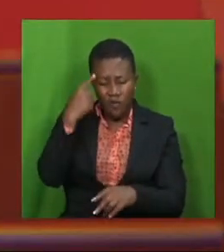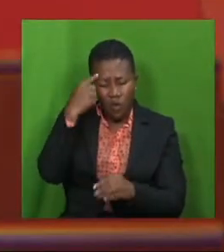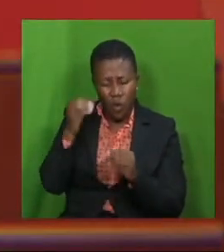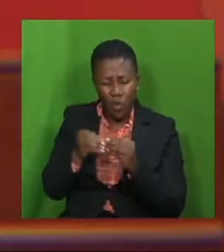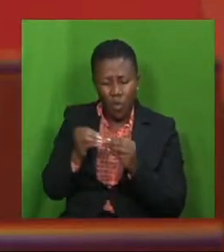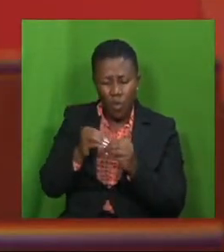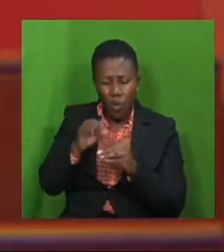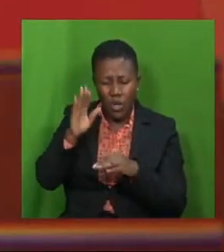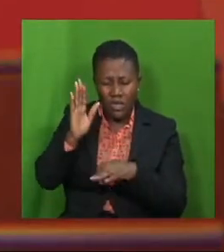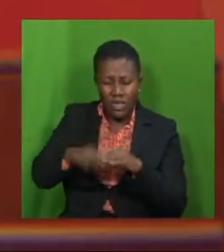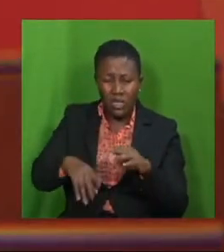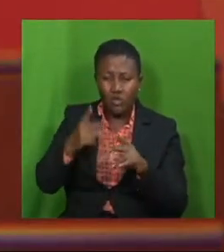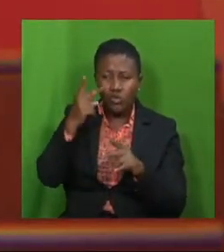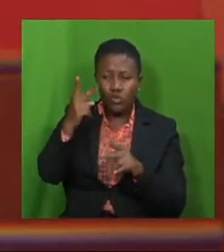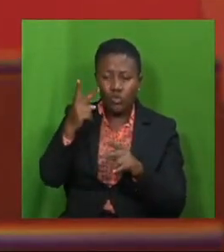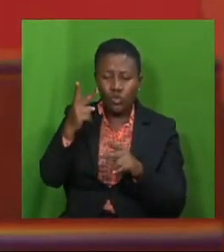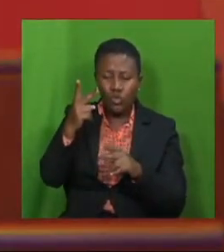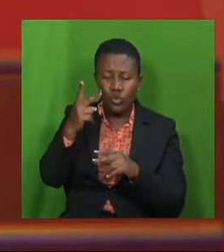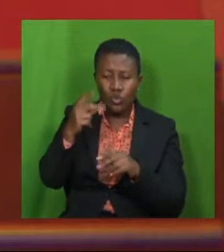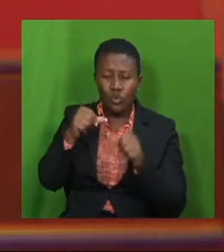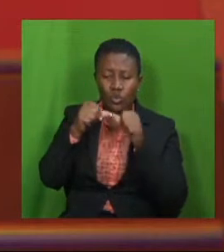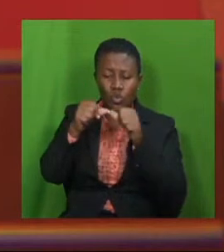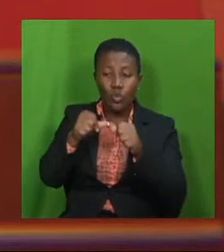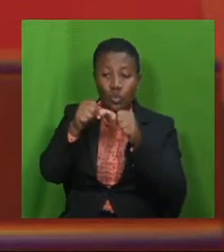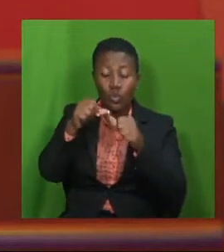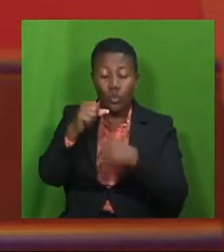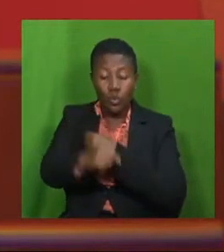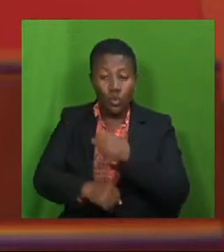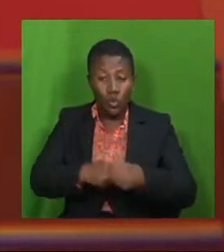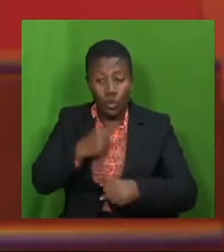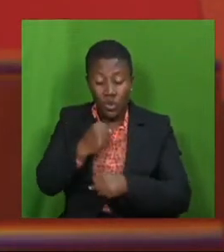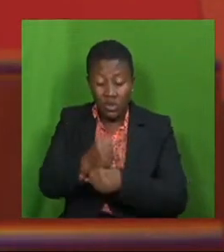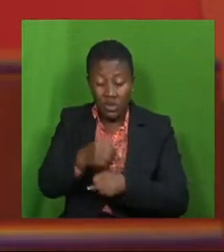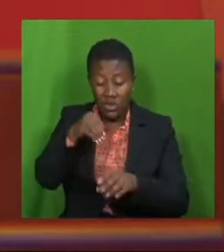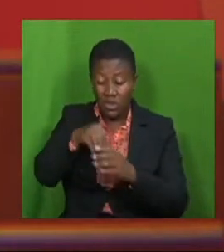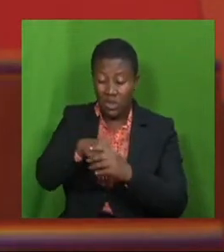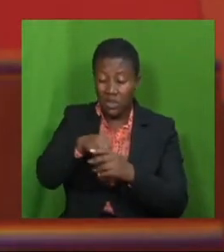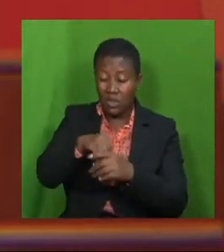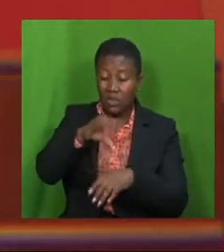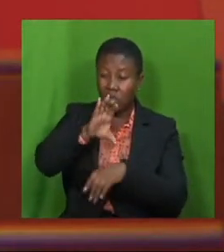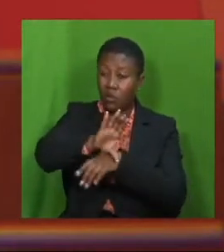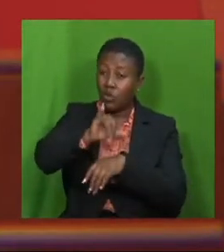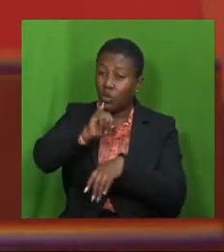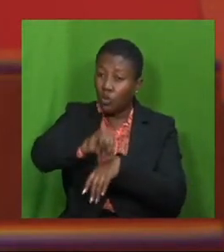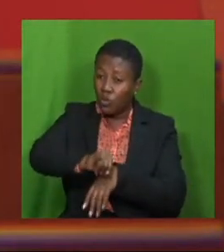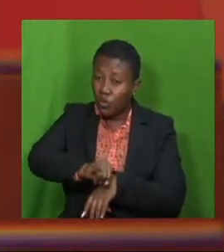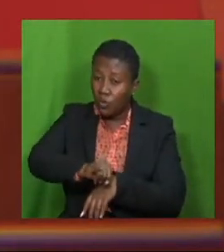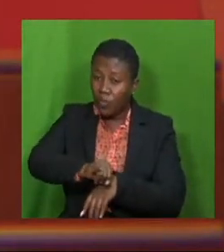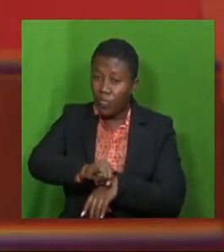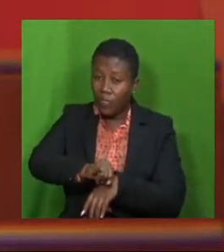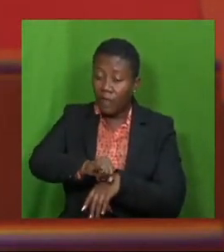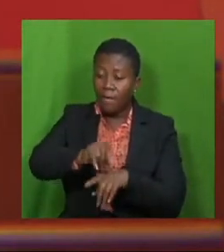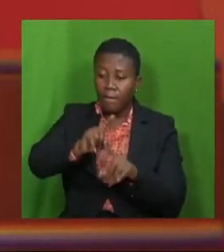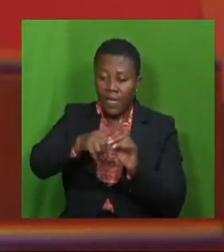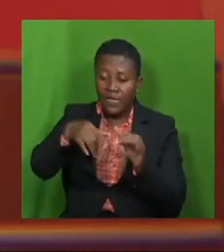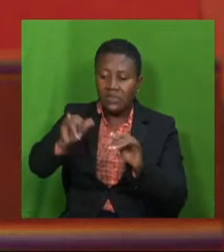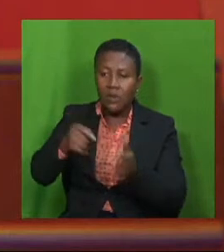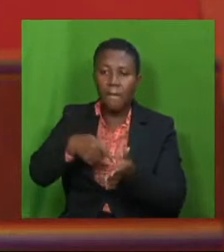continuous years while seeking refuge in Côte d'Ivoire and receiving his salary.